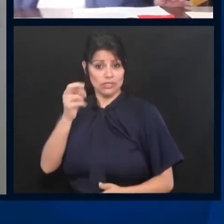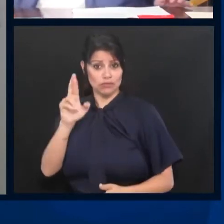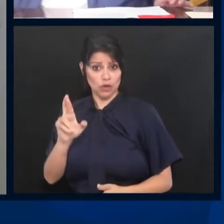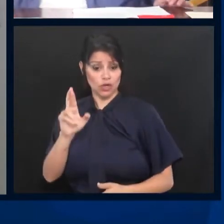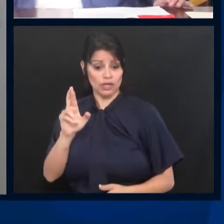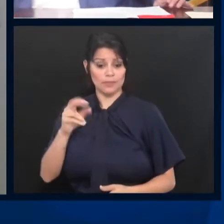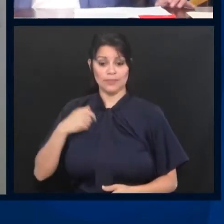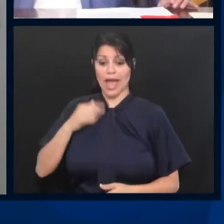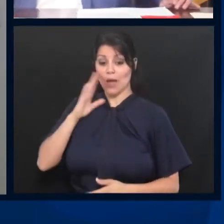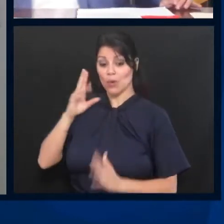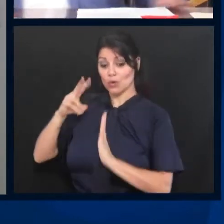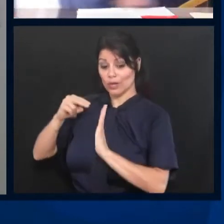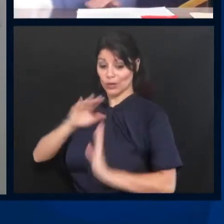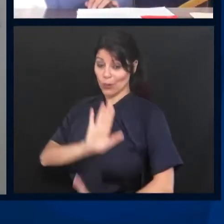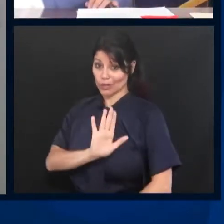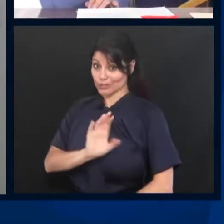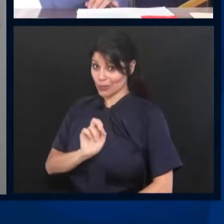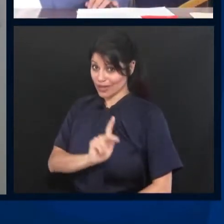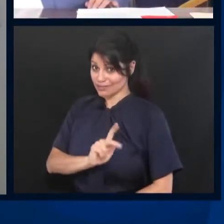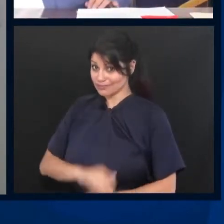your thing, okay?